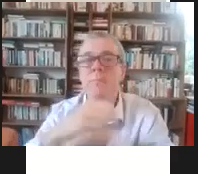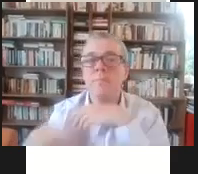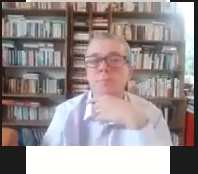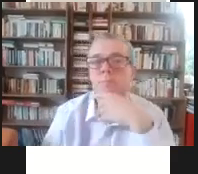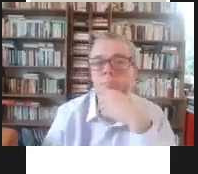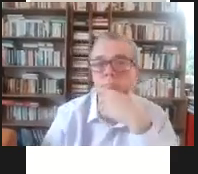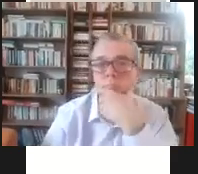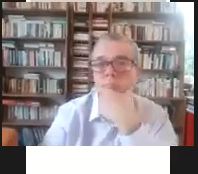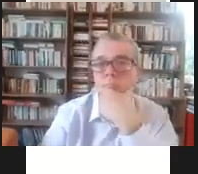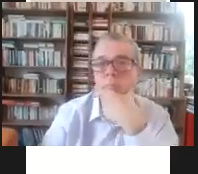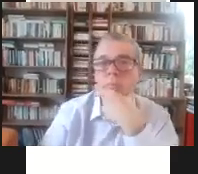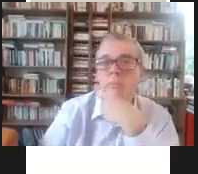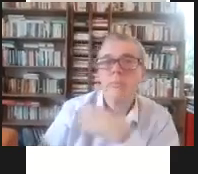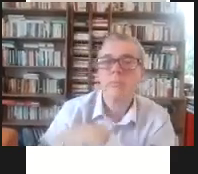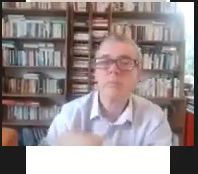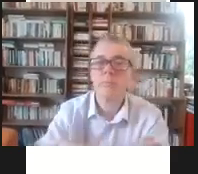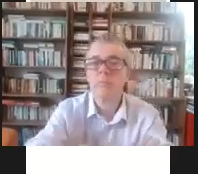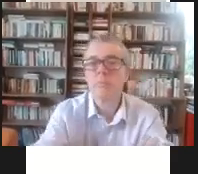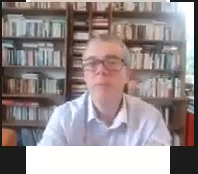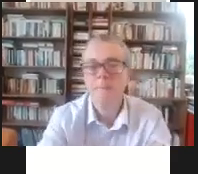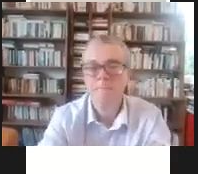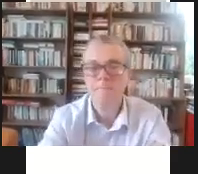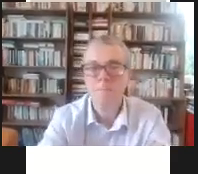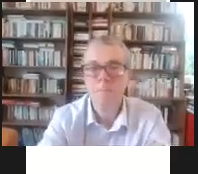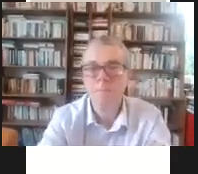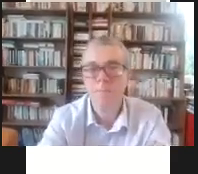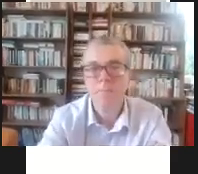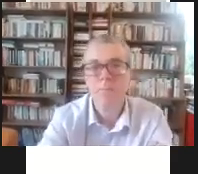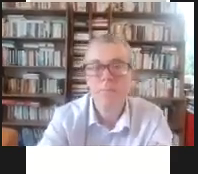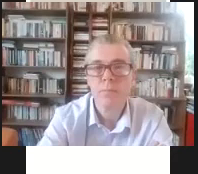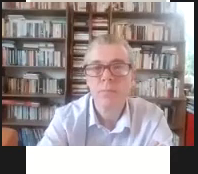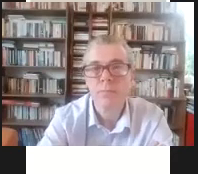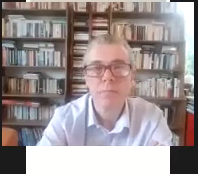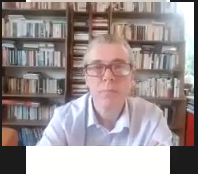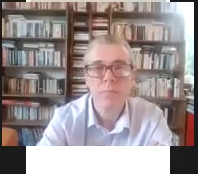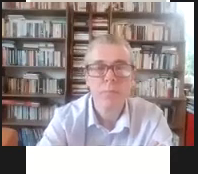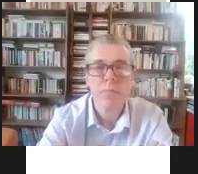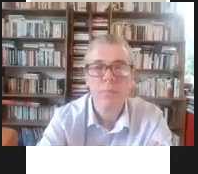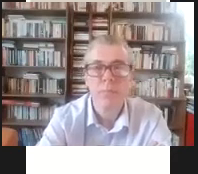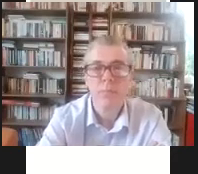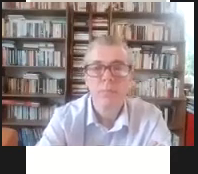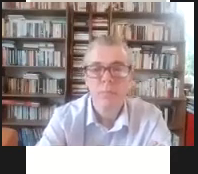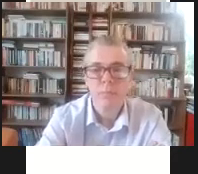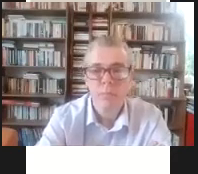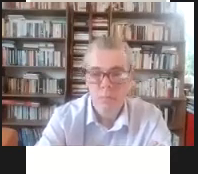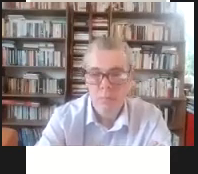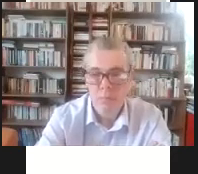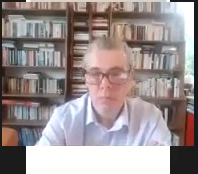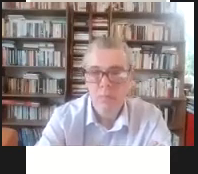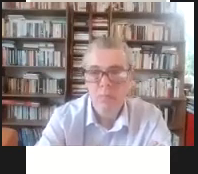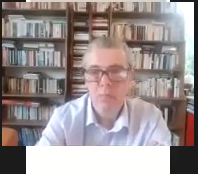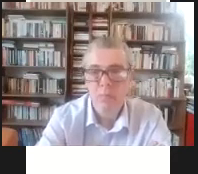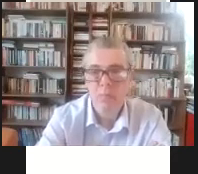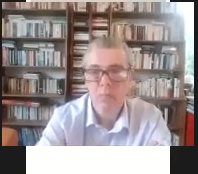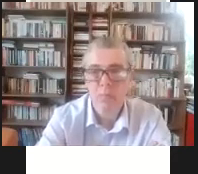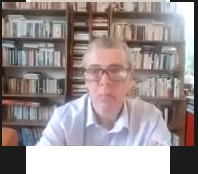10%, 15%, 20% of staff saying they've faced race discrimination in the workplace in the previous year. But when we